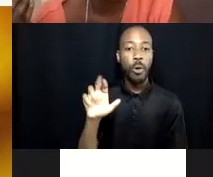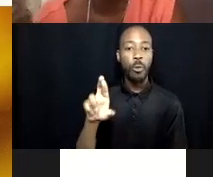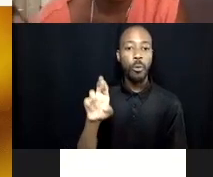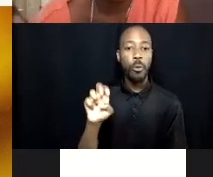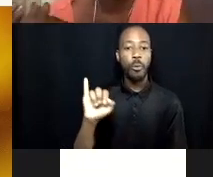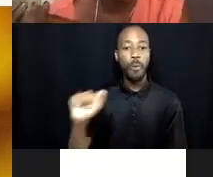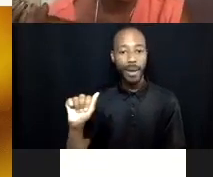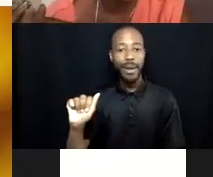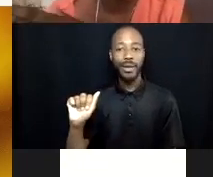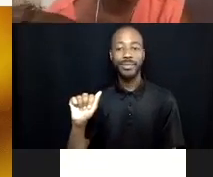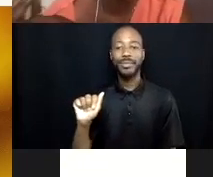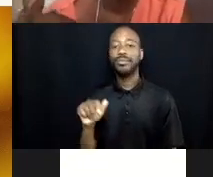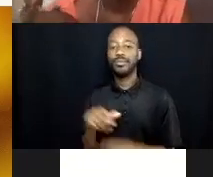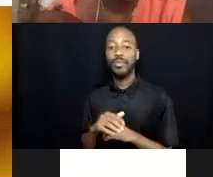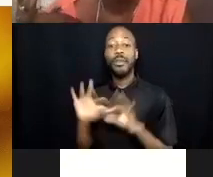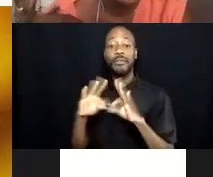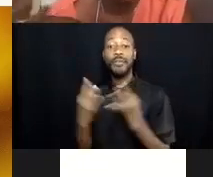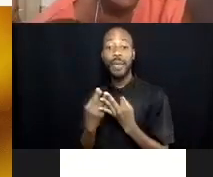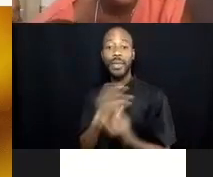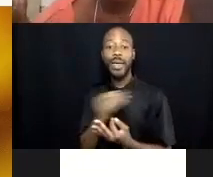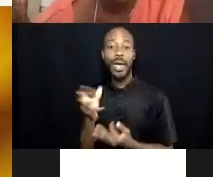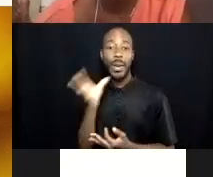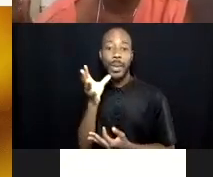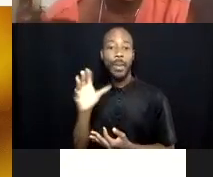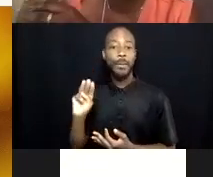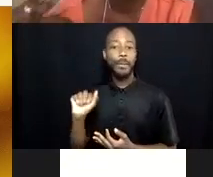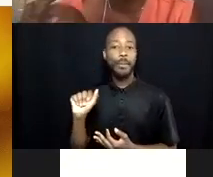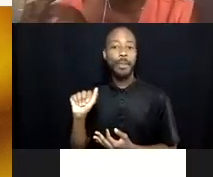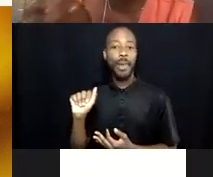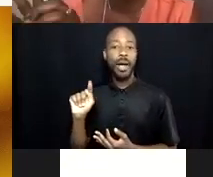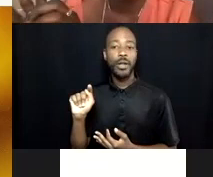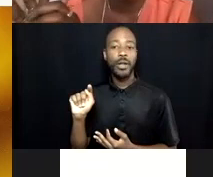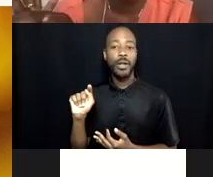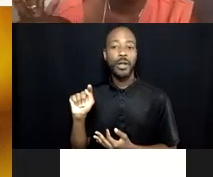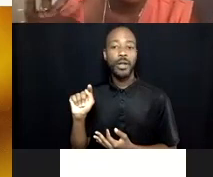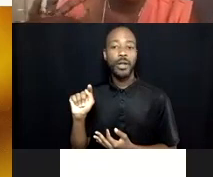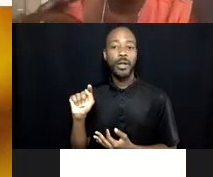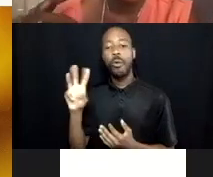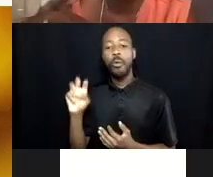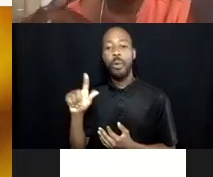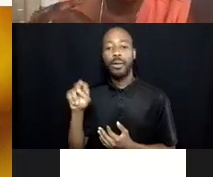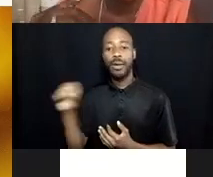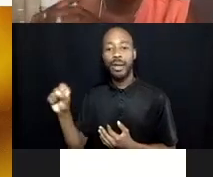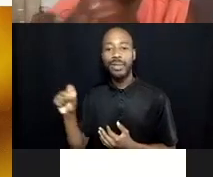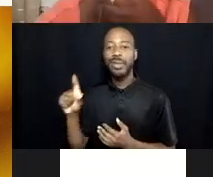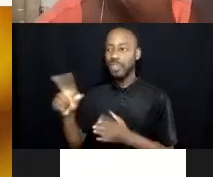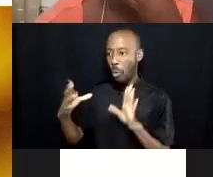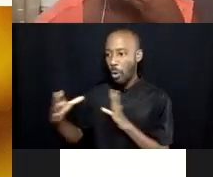the kind of host organization that bottom lines the Social Justice Emotional Response Collective in